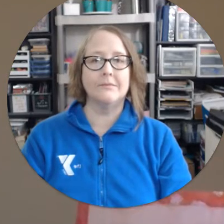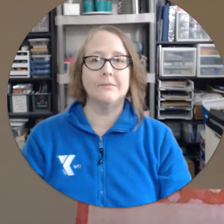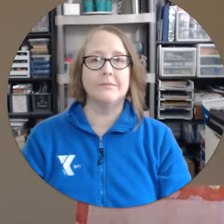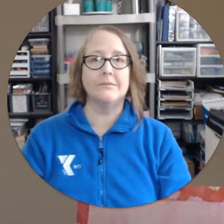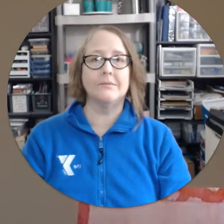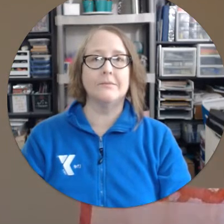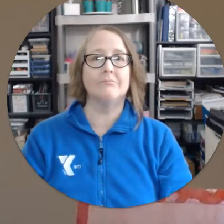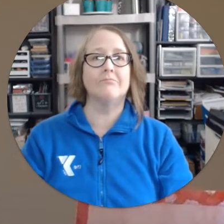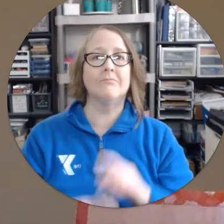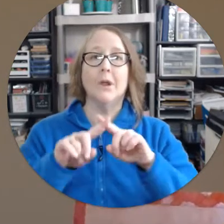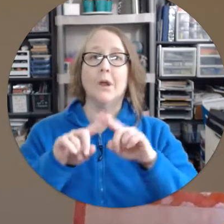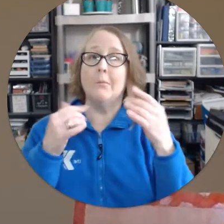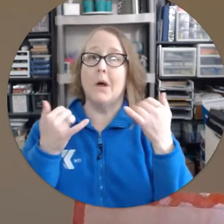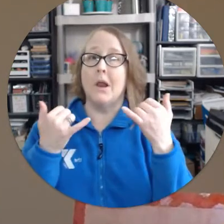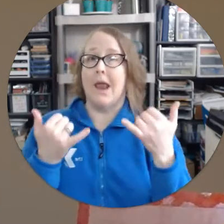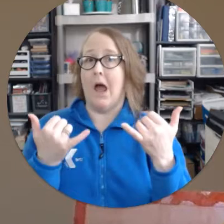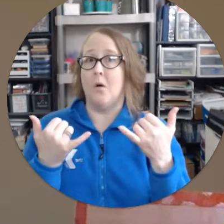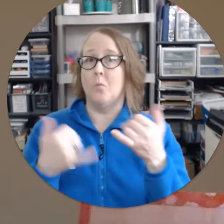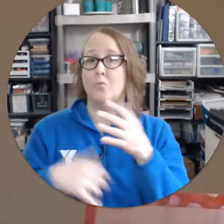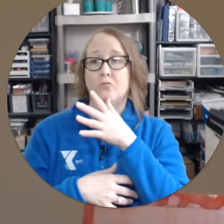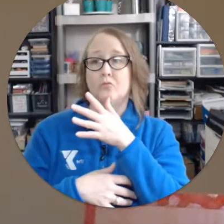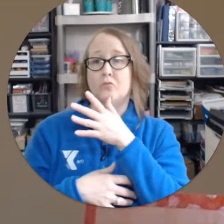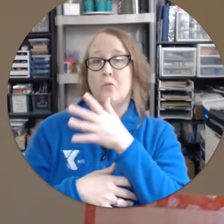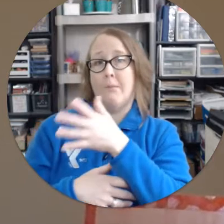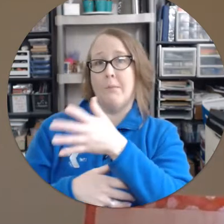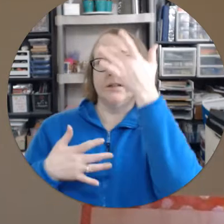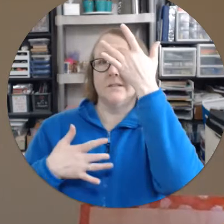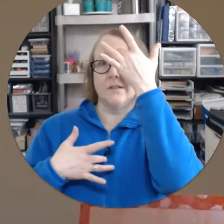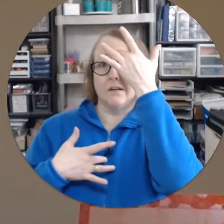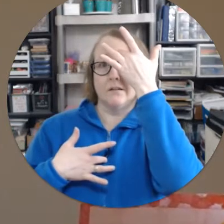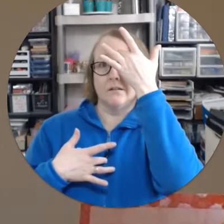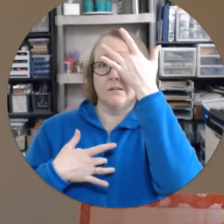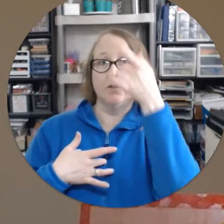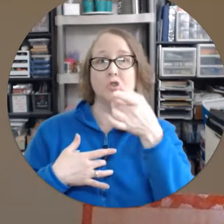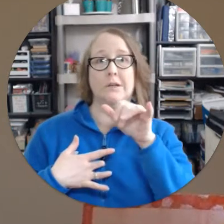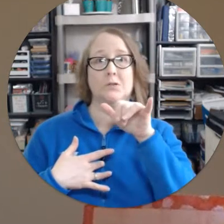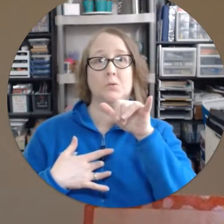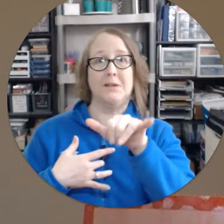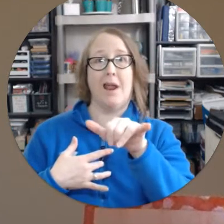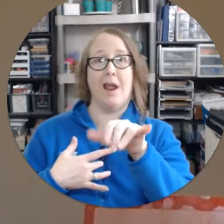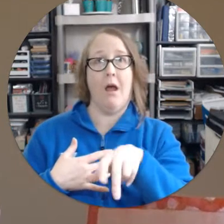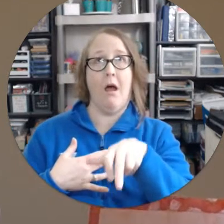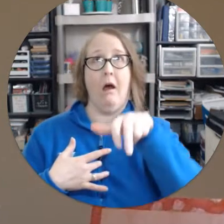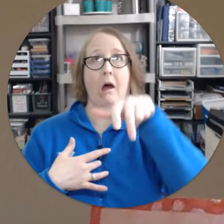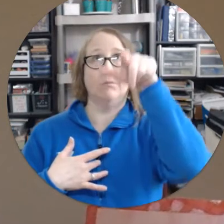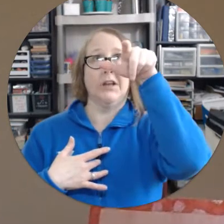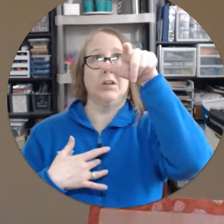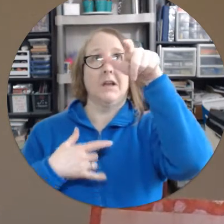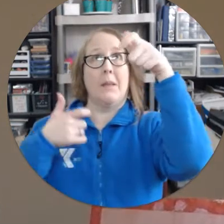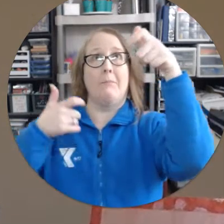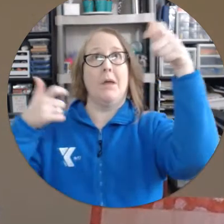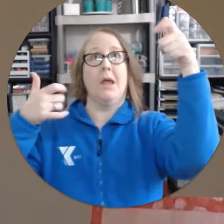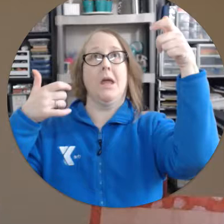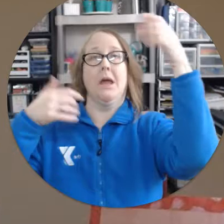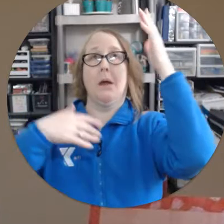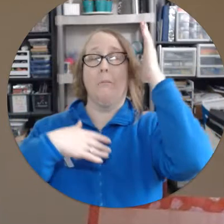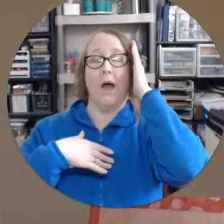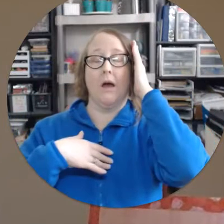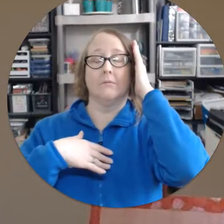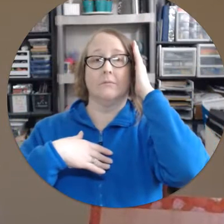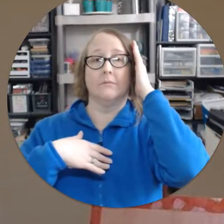But now Grandma is sick. She has to stay upstairs in the big bed in